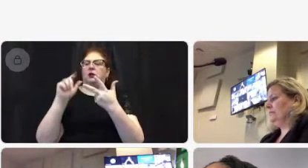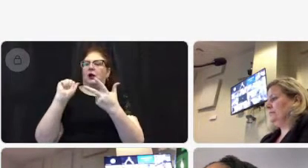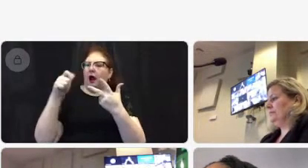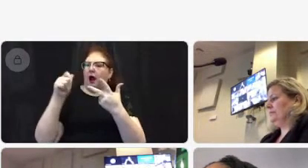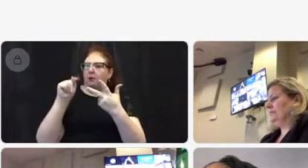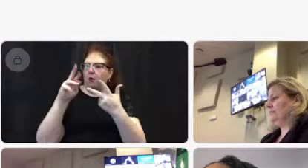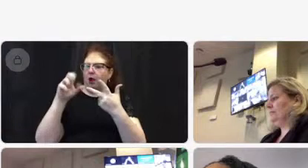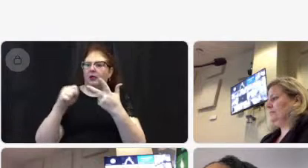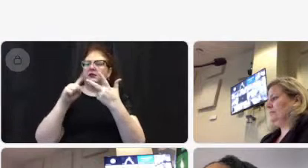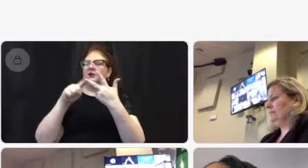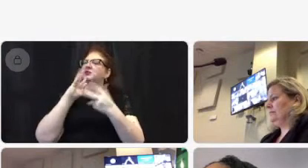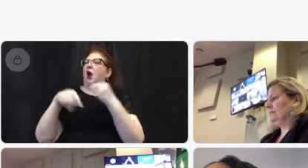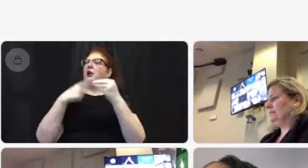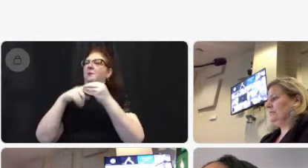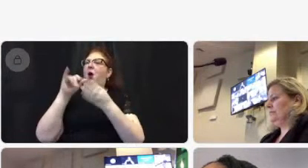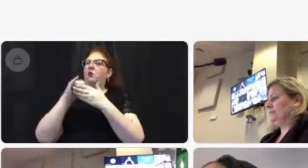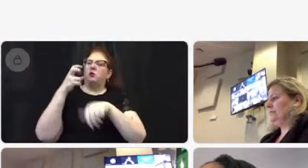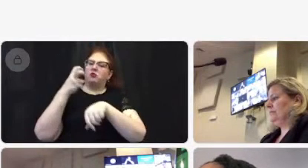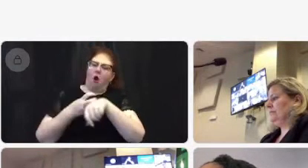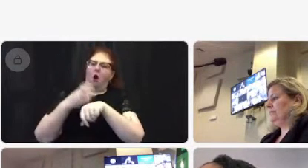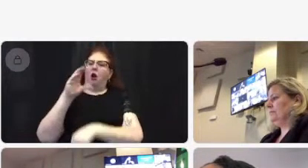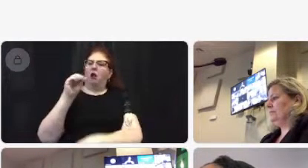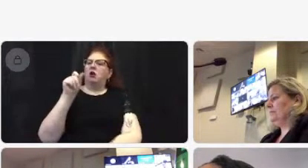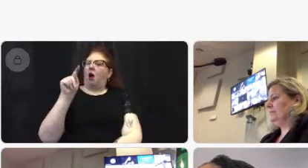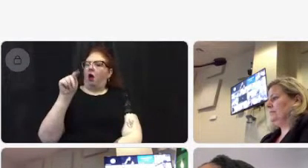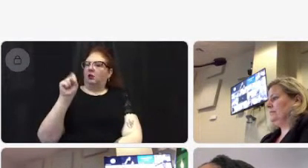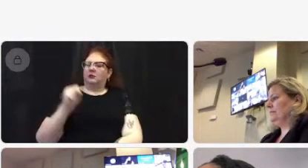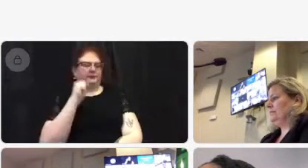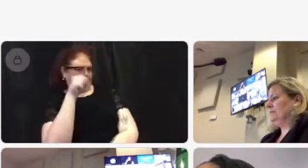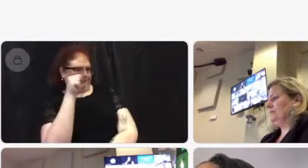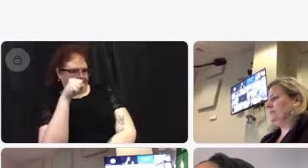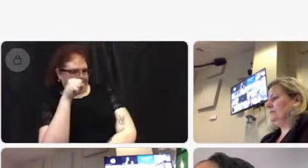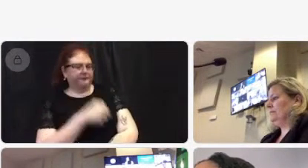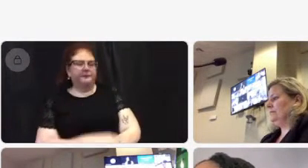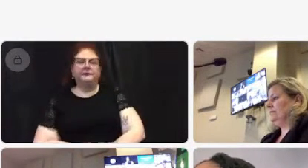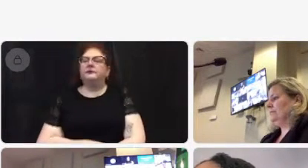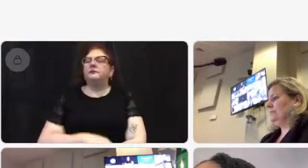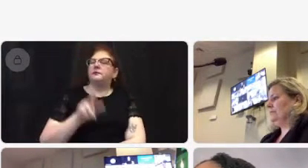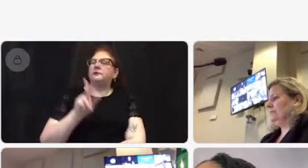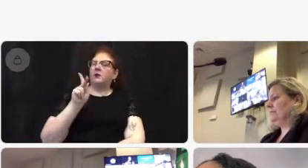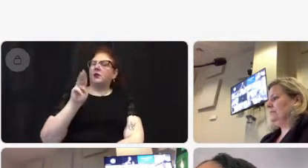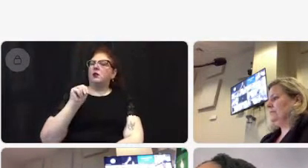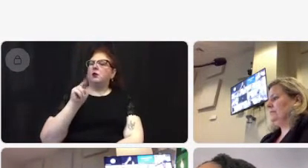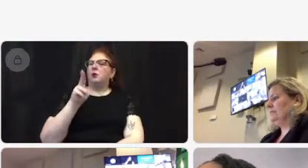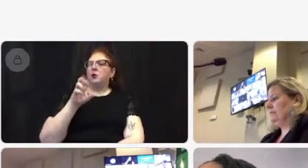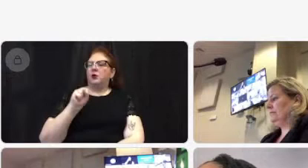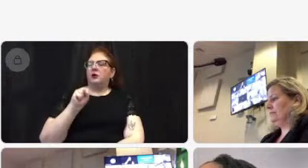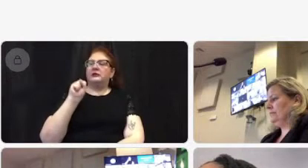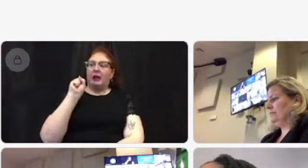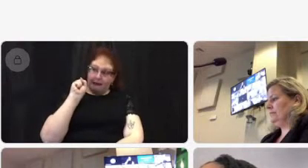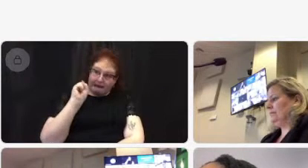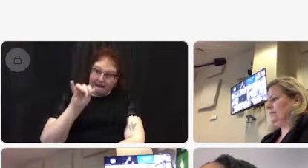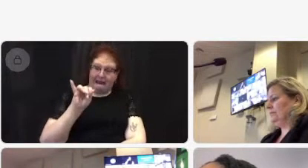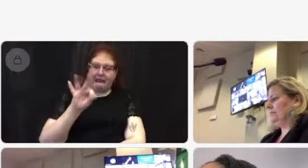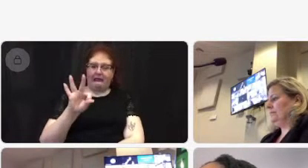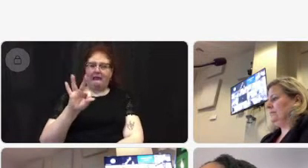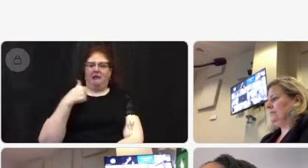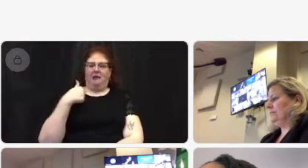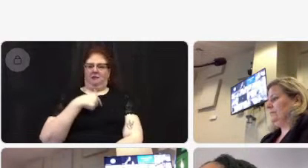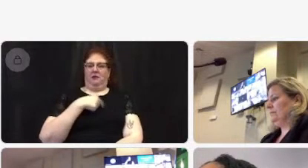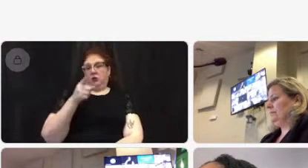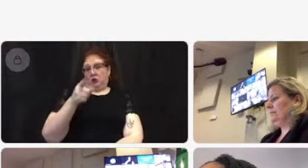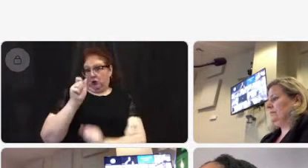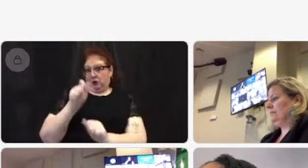about hard costs. Yes, sir. So if we go ahead and you can find that